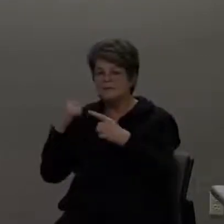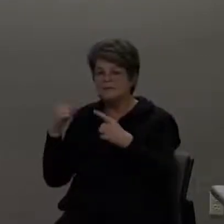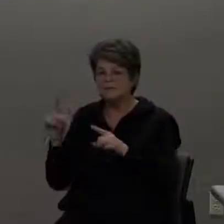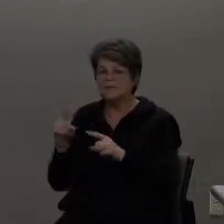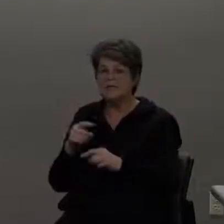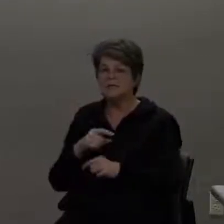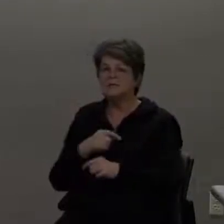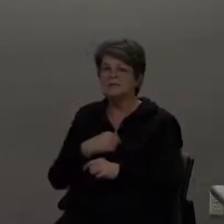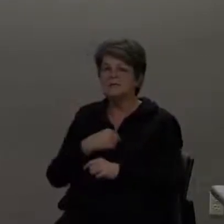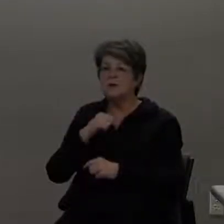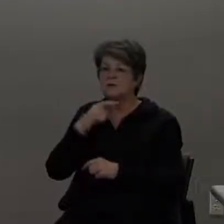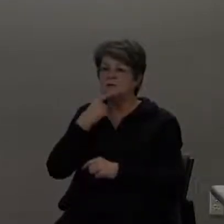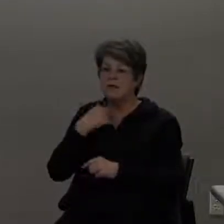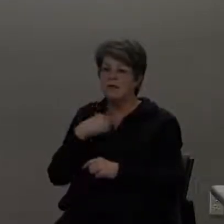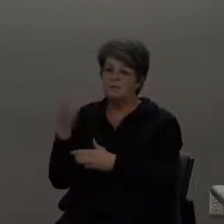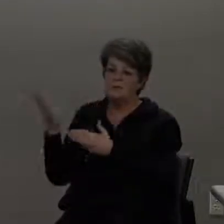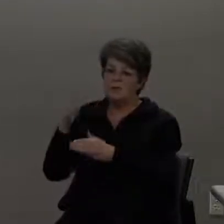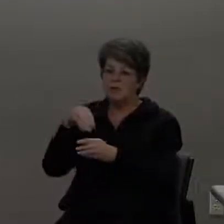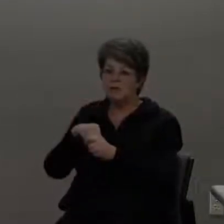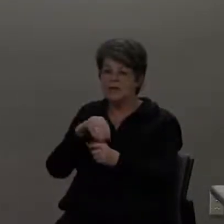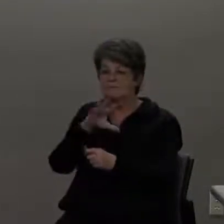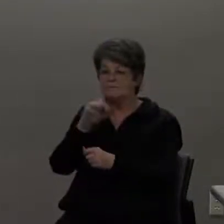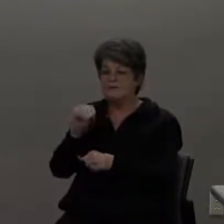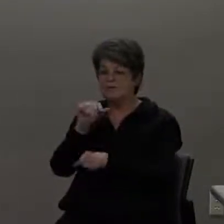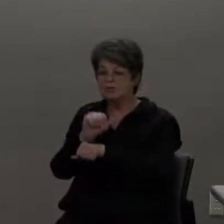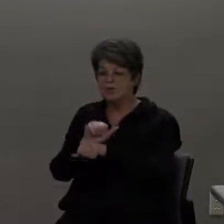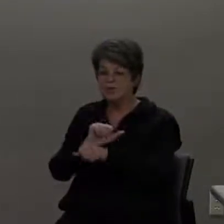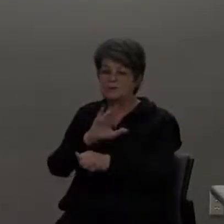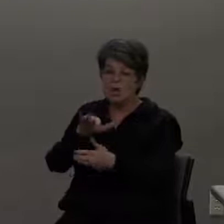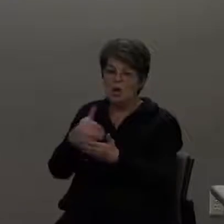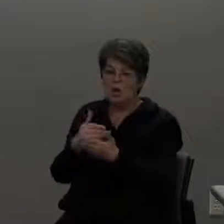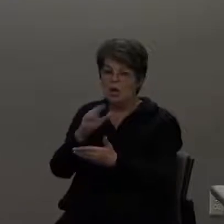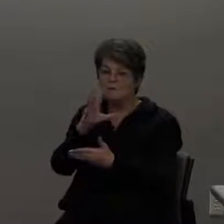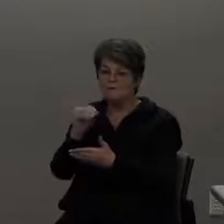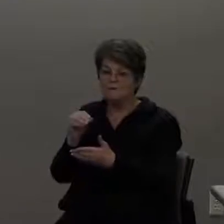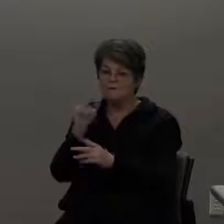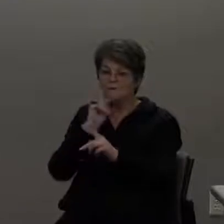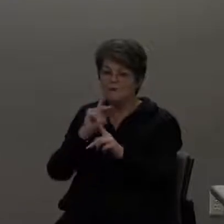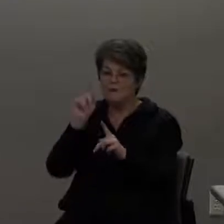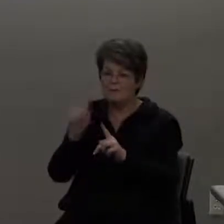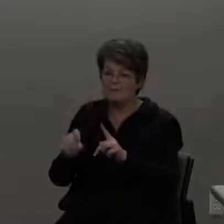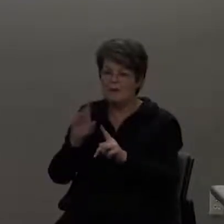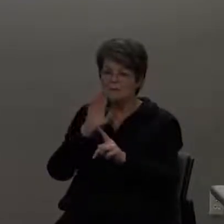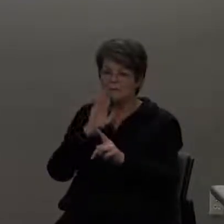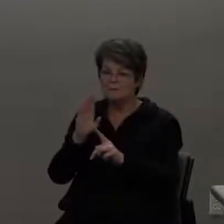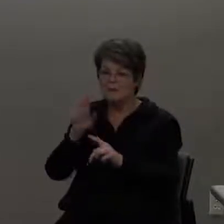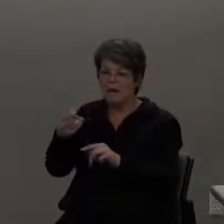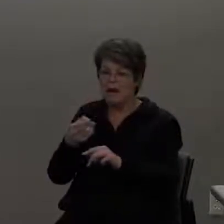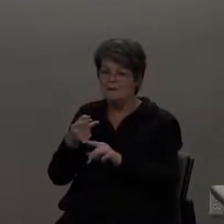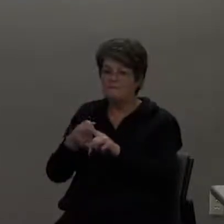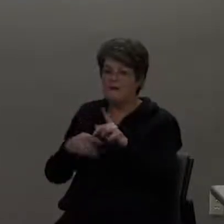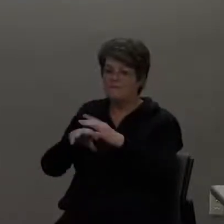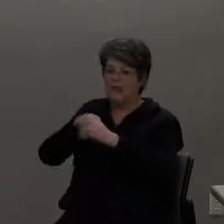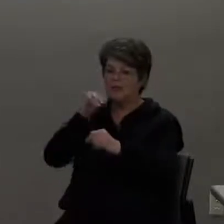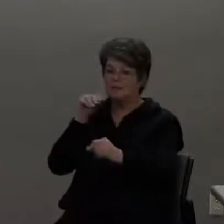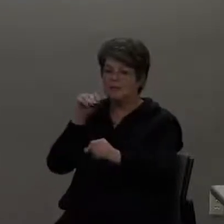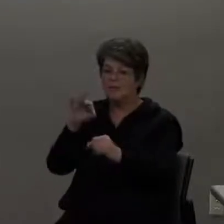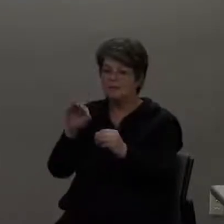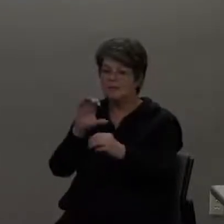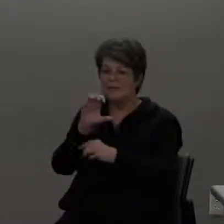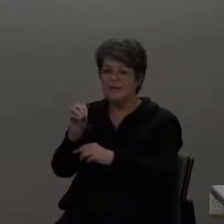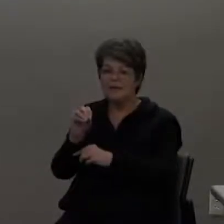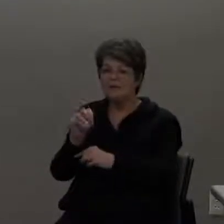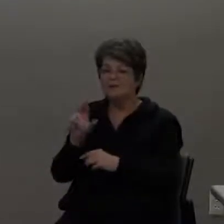not, we're going to bring in 50 jobs, but all 50 people have to be hired from outside the county because no one can do the job here. How can we make sure we have resources in